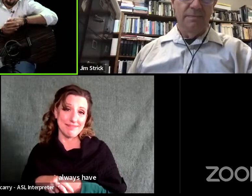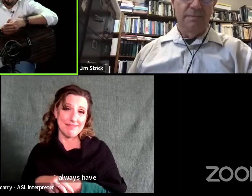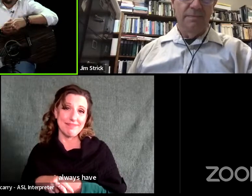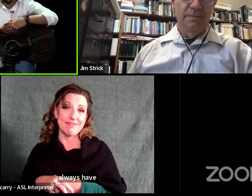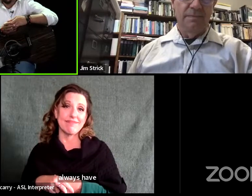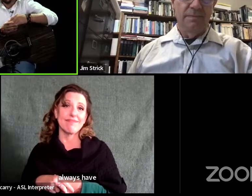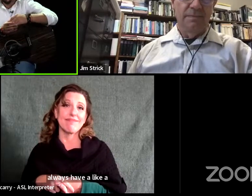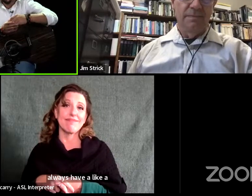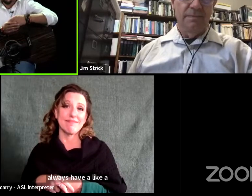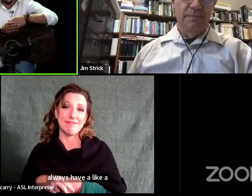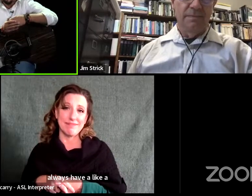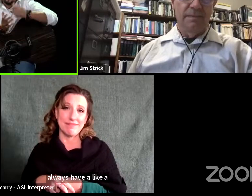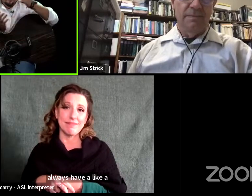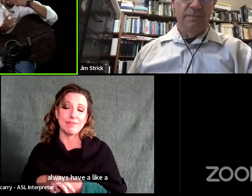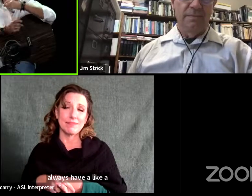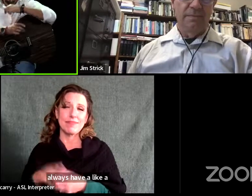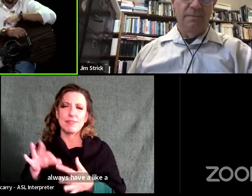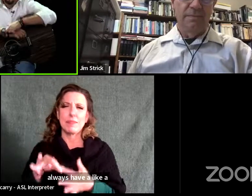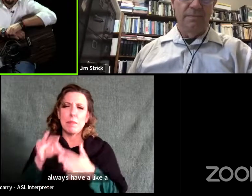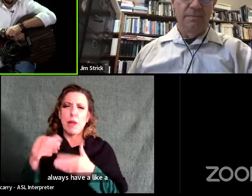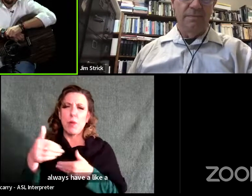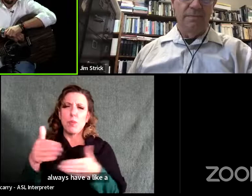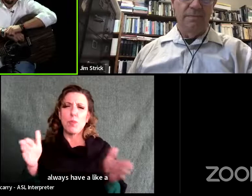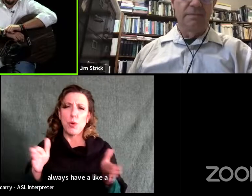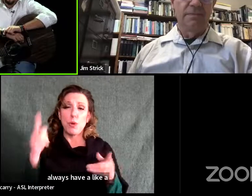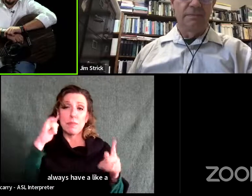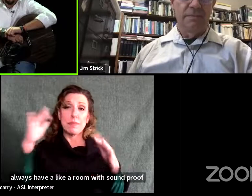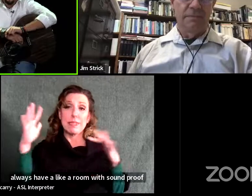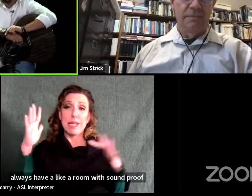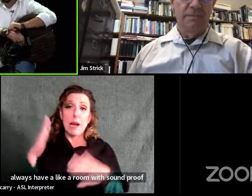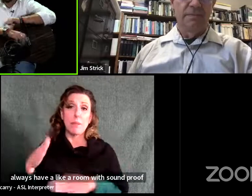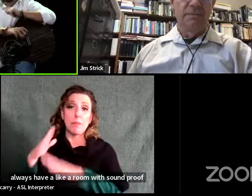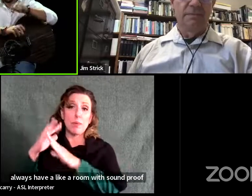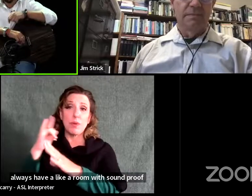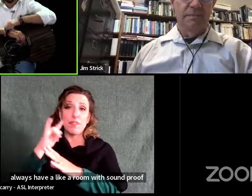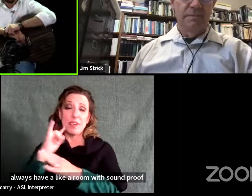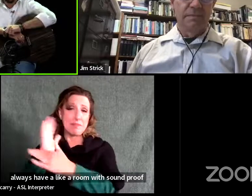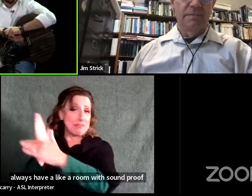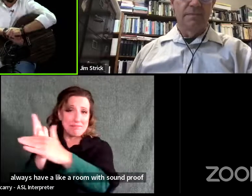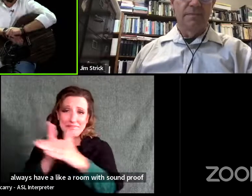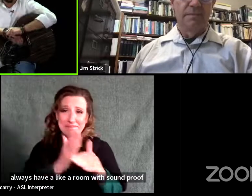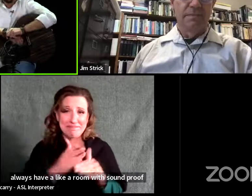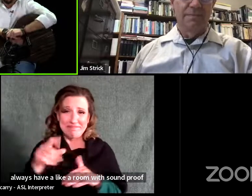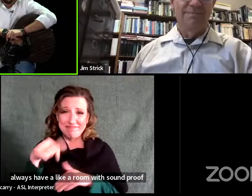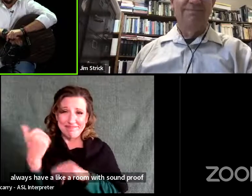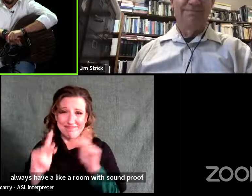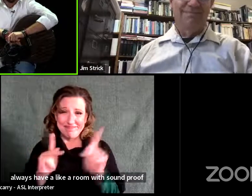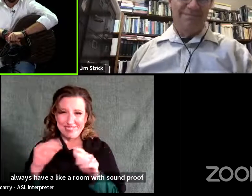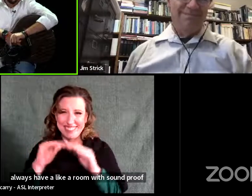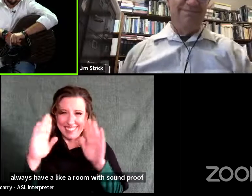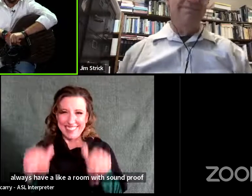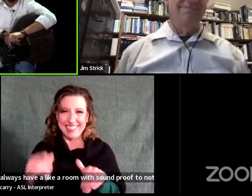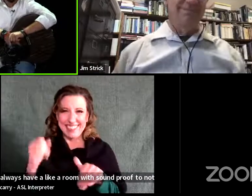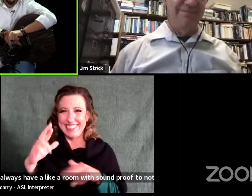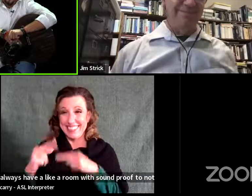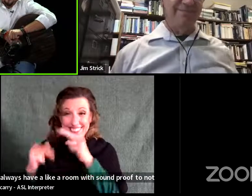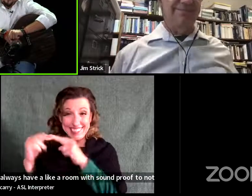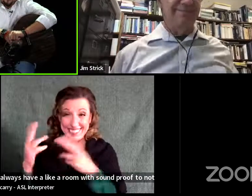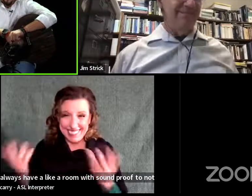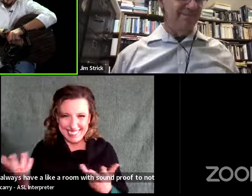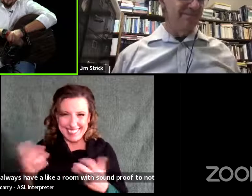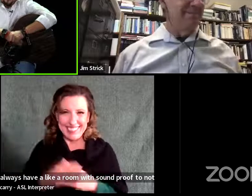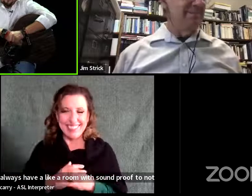a room with soundproof to not bother anyone in the house or in the building. It